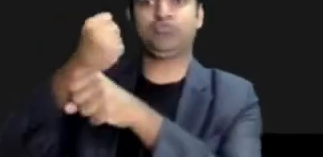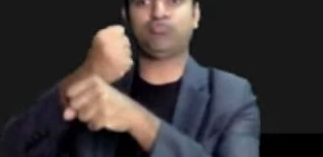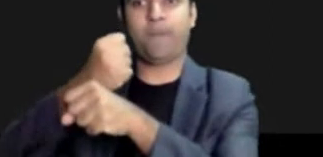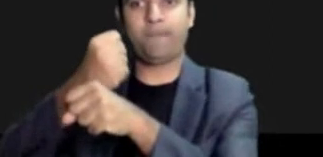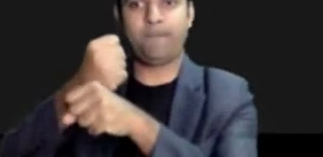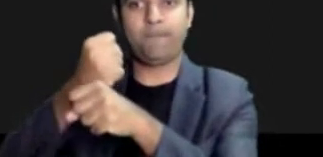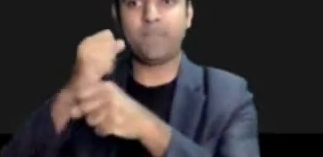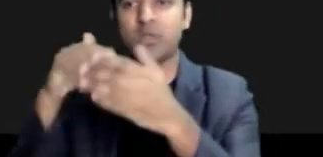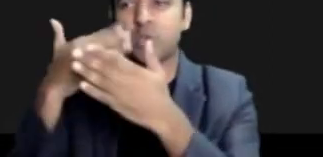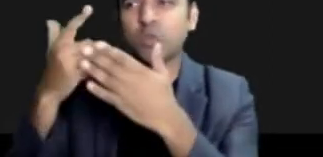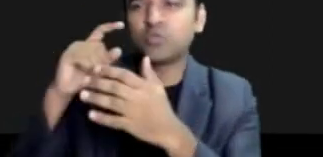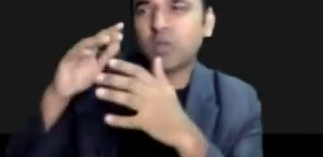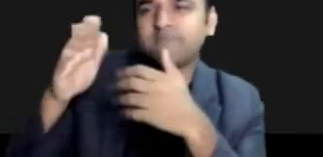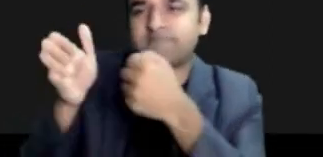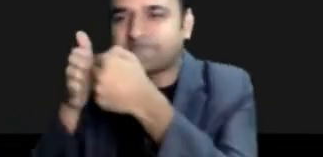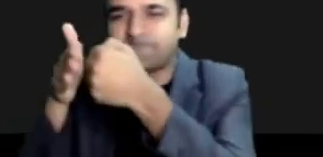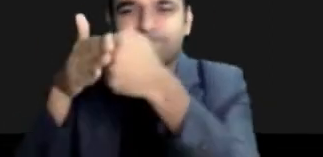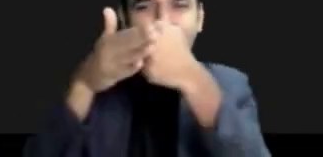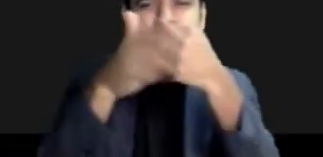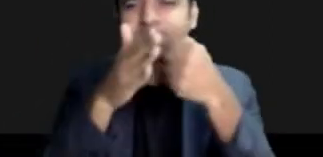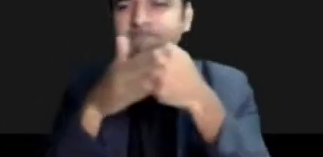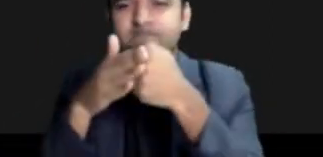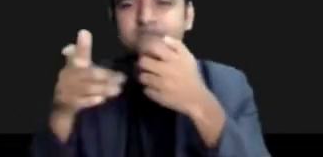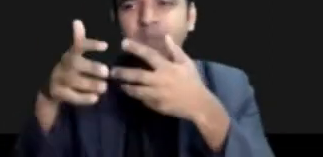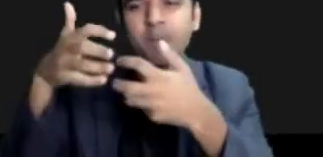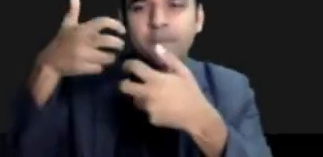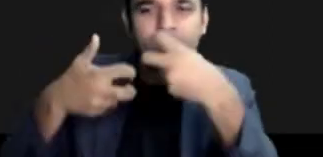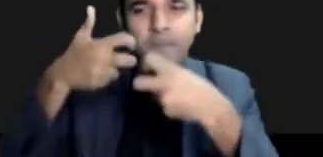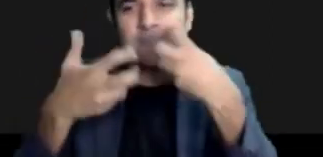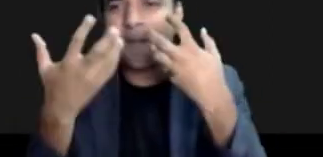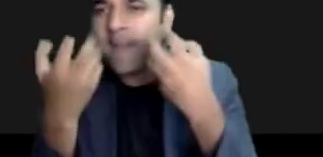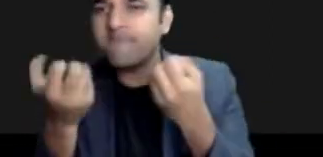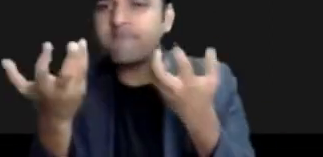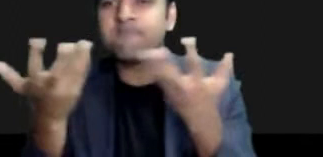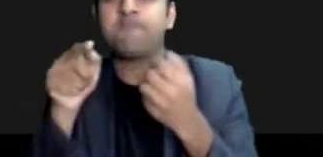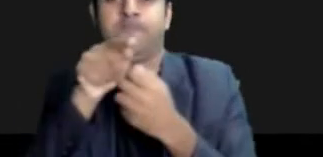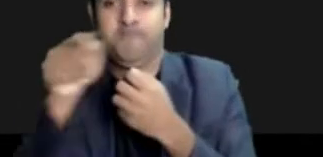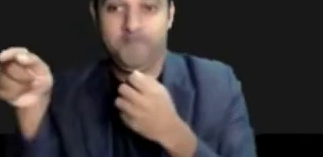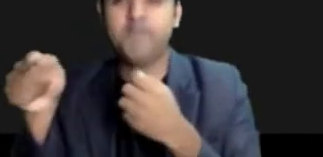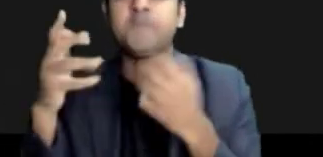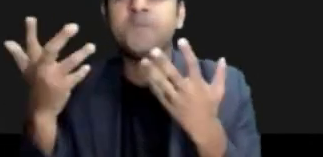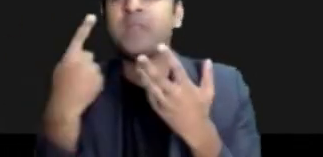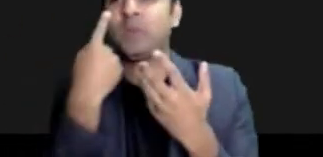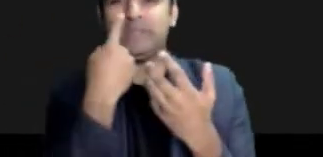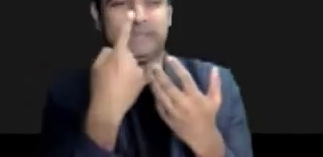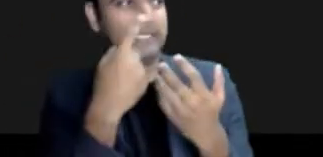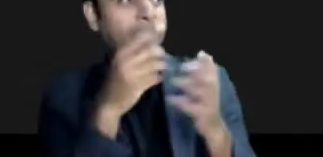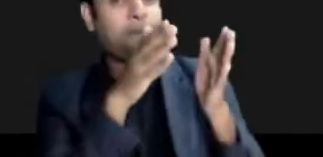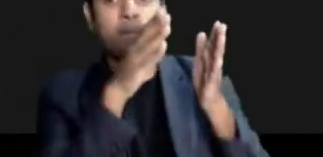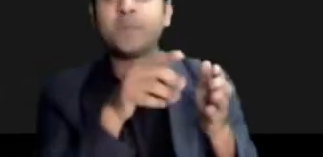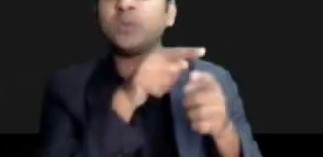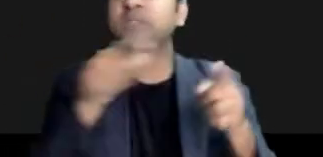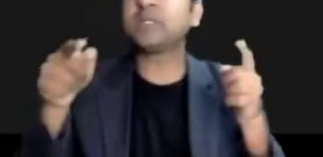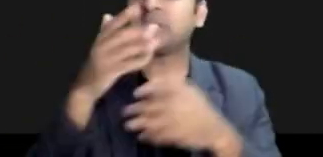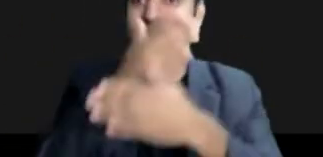disabilities participating. However, we also have a challenge that even in those in